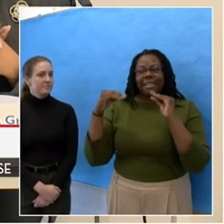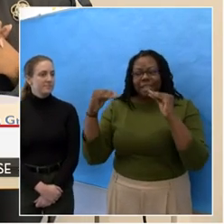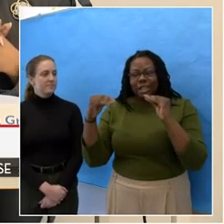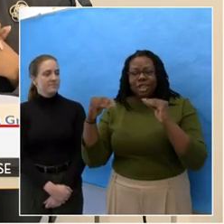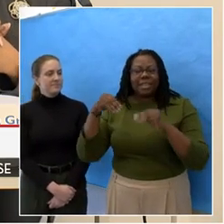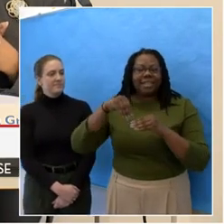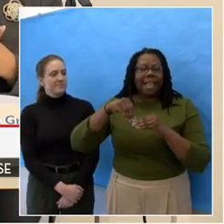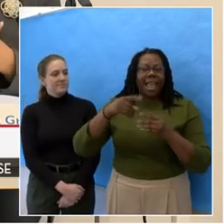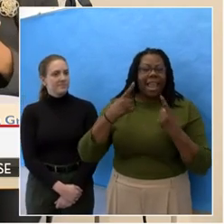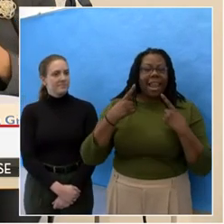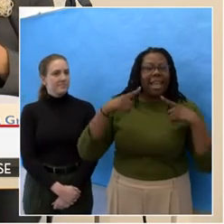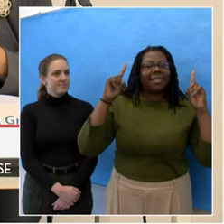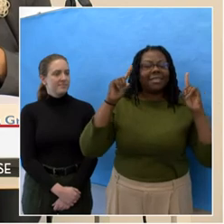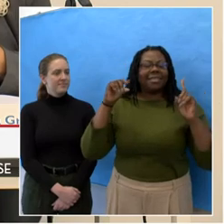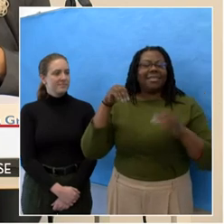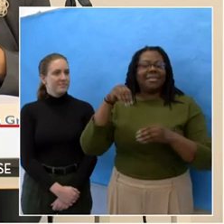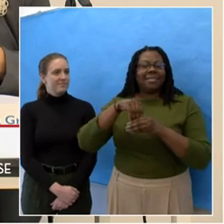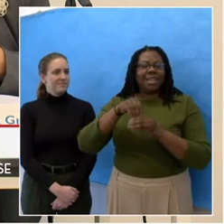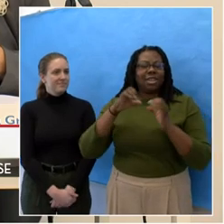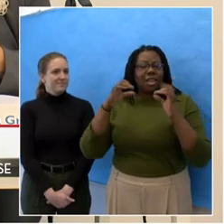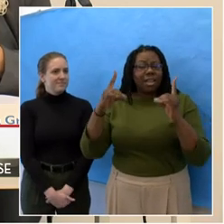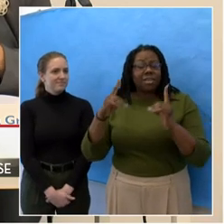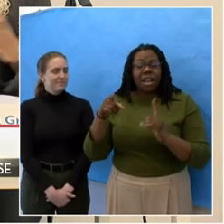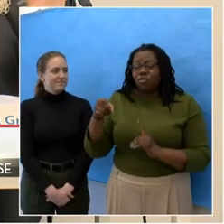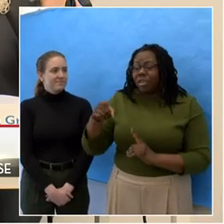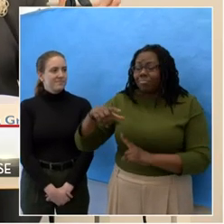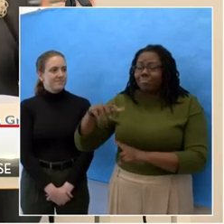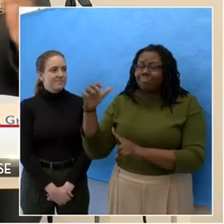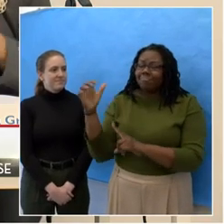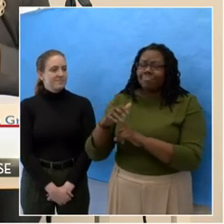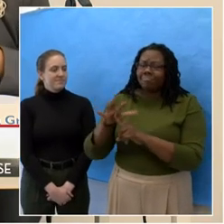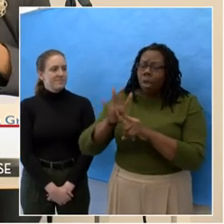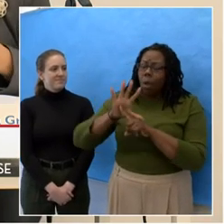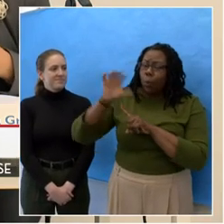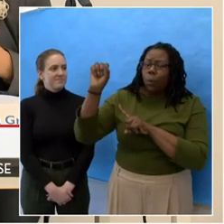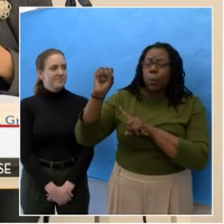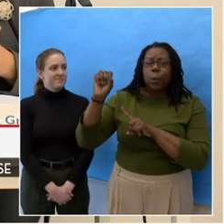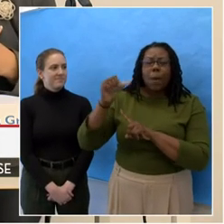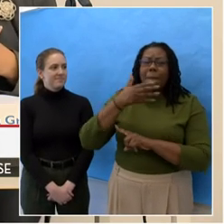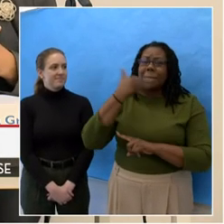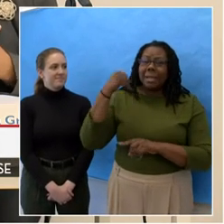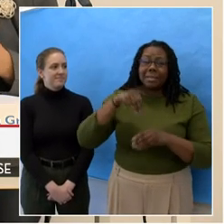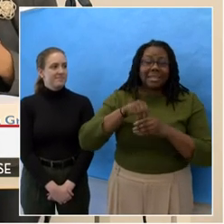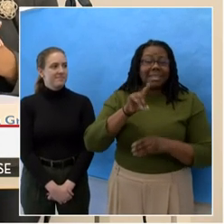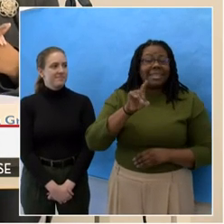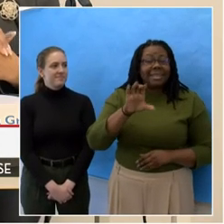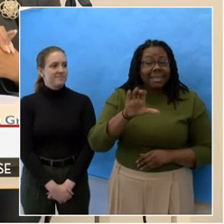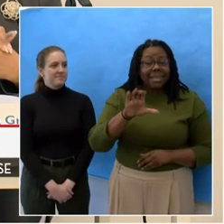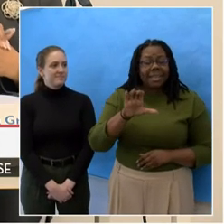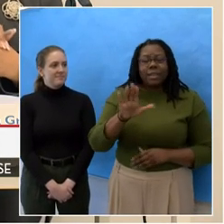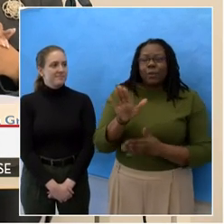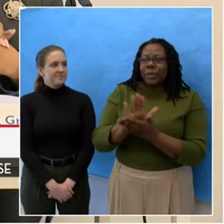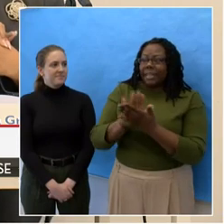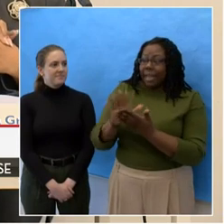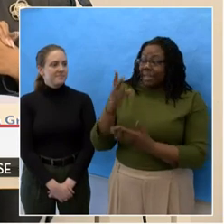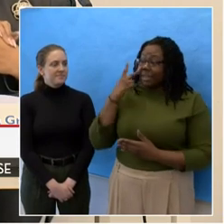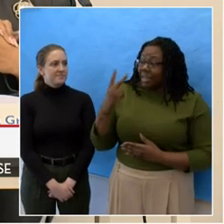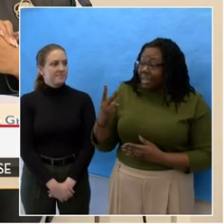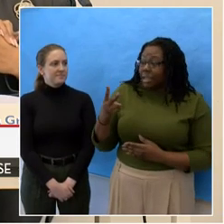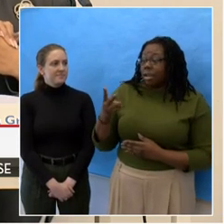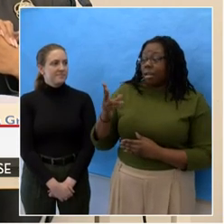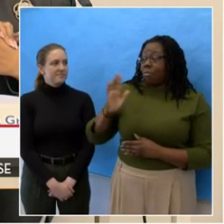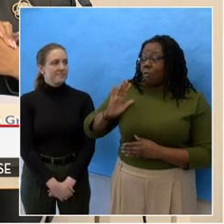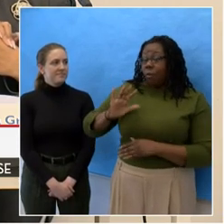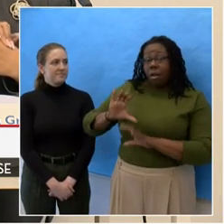and truly is the best of the district. I'm like giddy to see that you have shifted from the classroom into